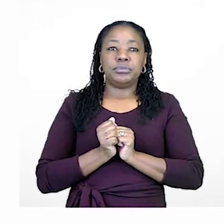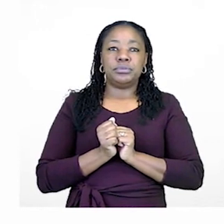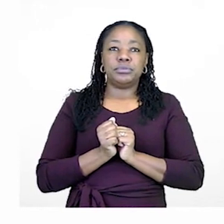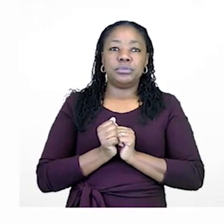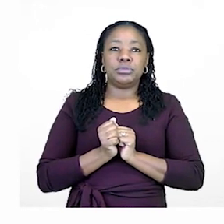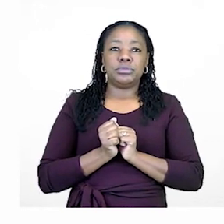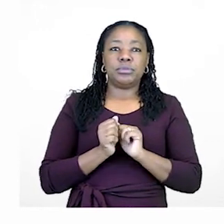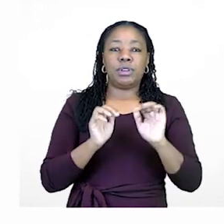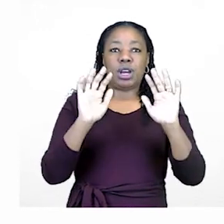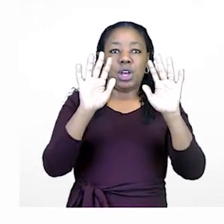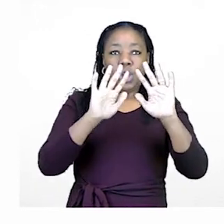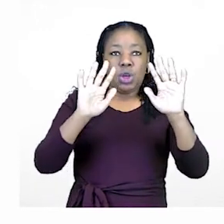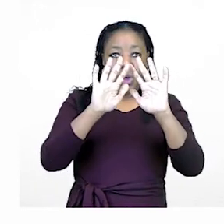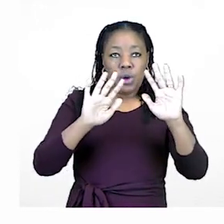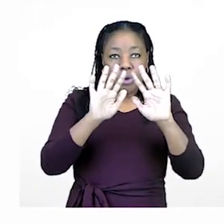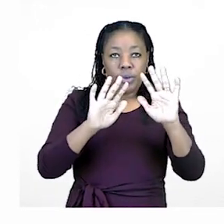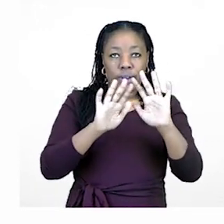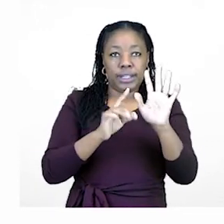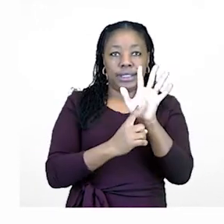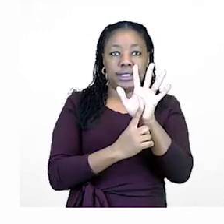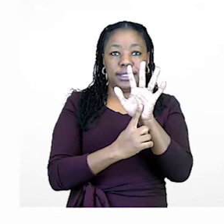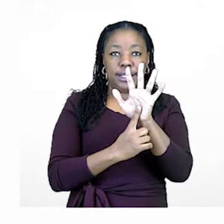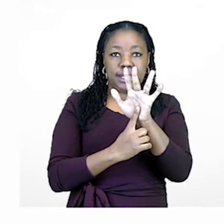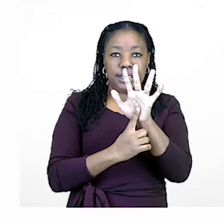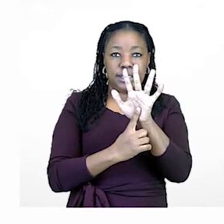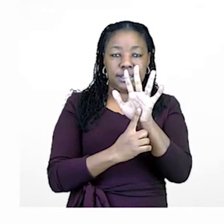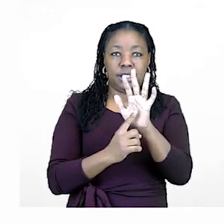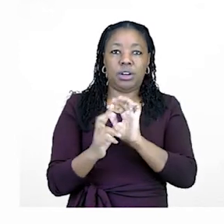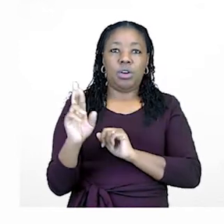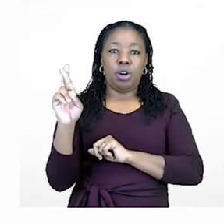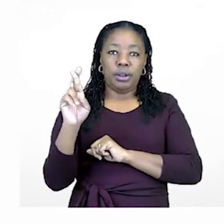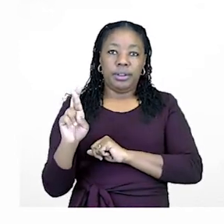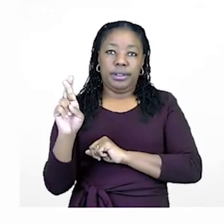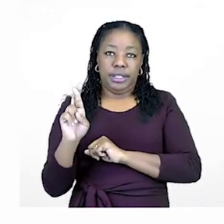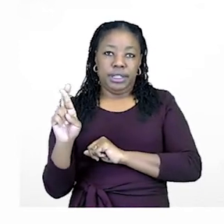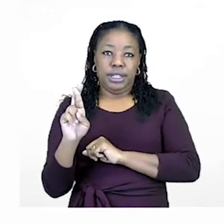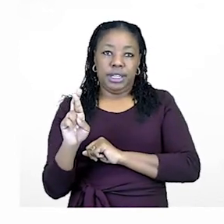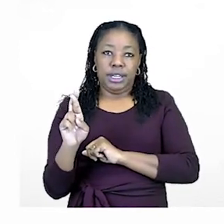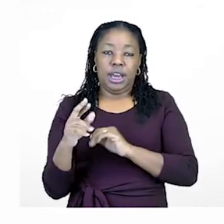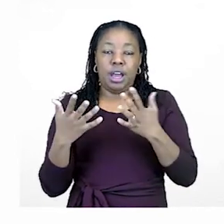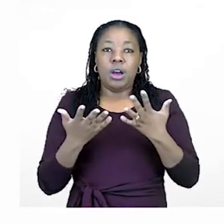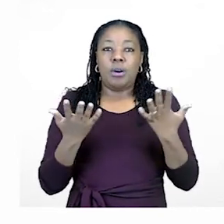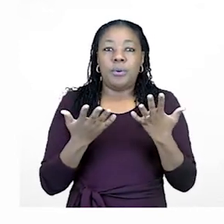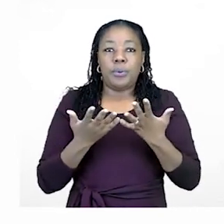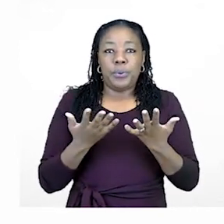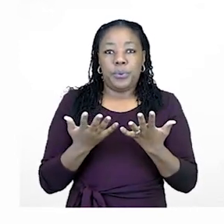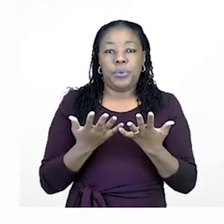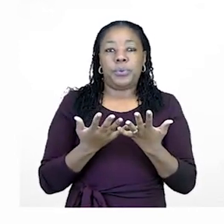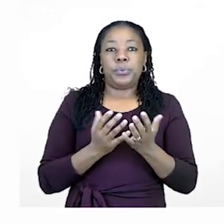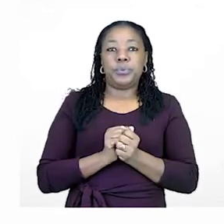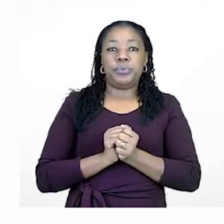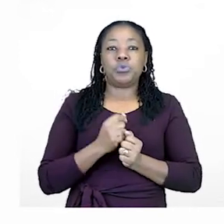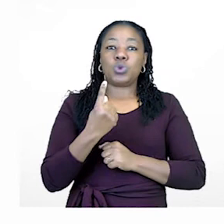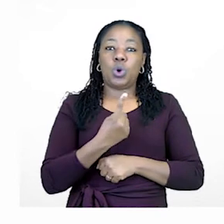color the candle on the right. Remember, you can use your hands to help you remember which one is on